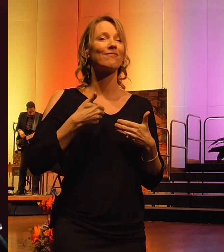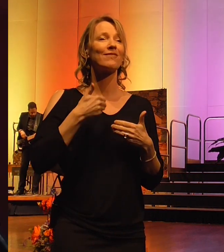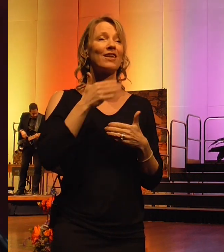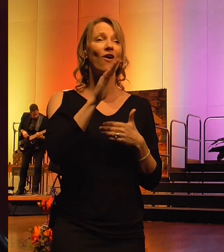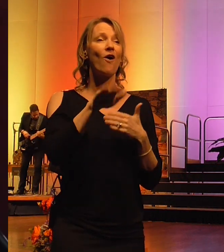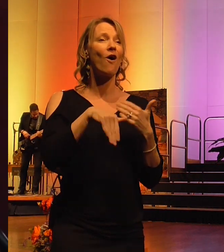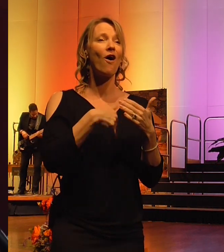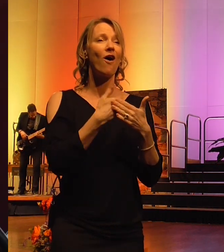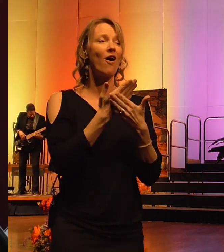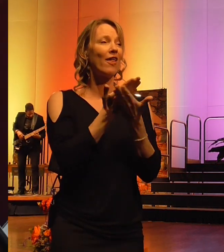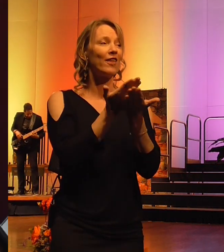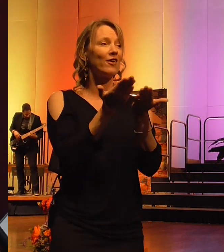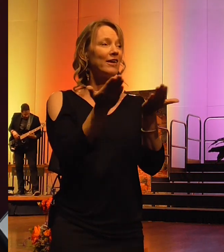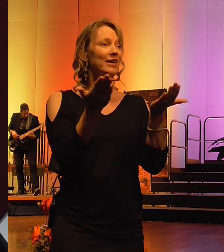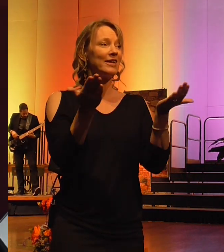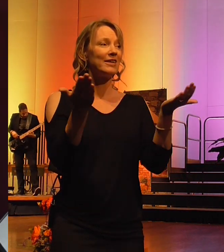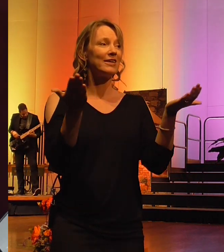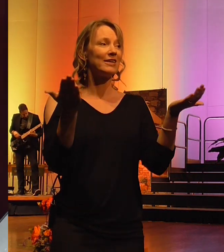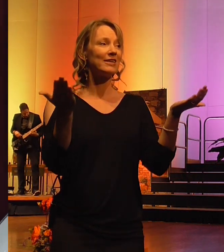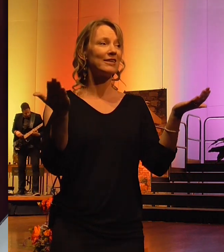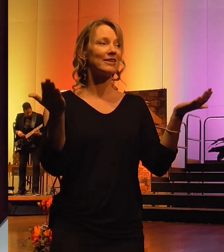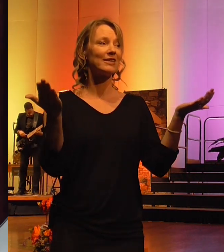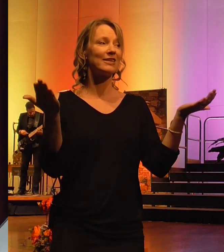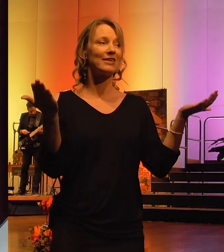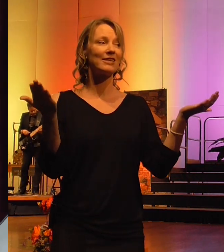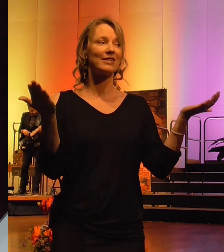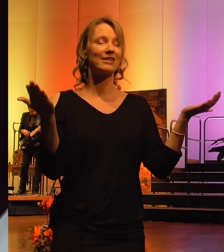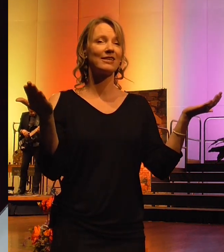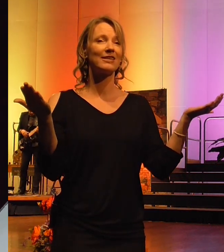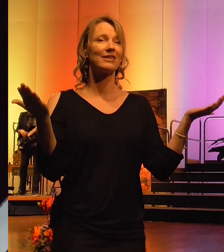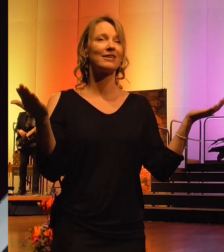all there is,